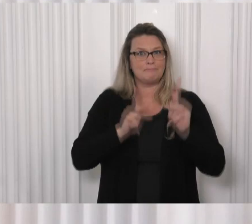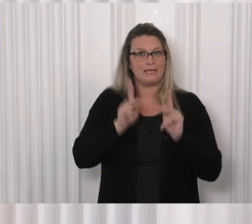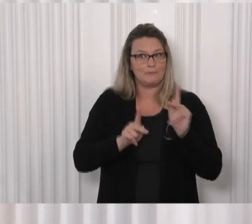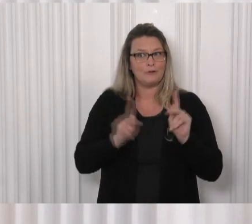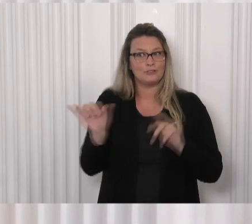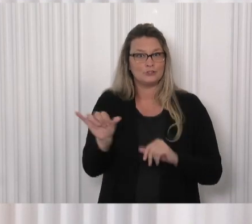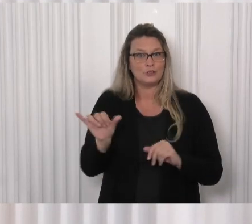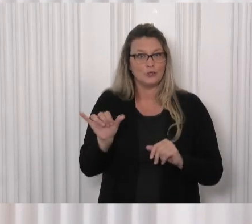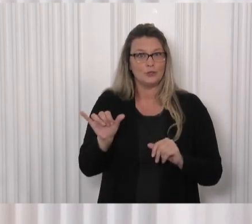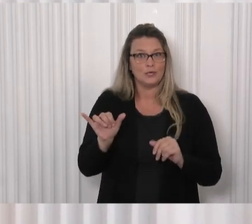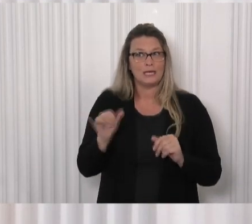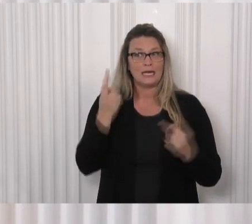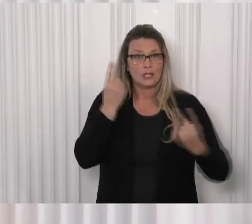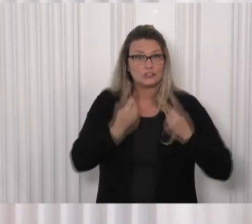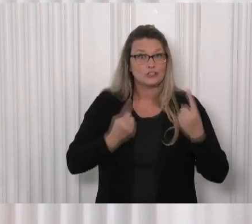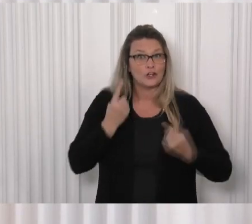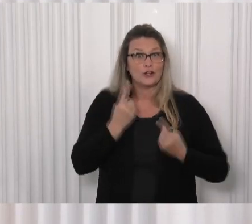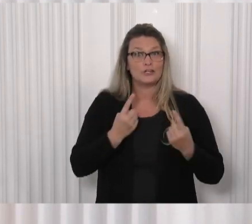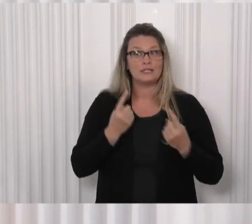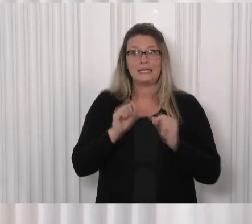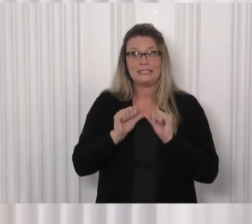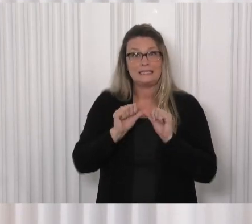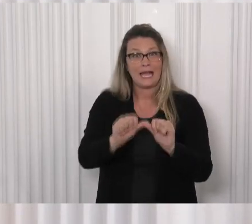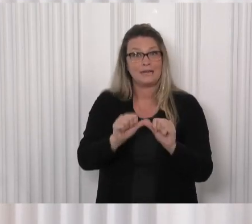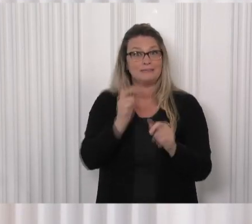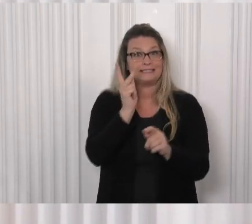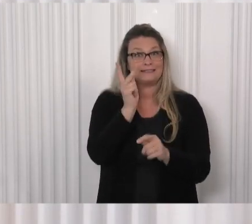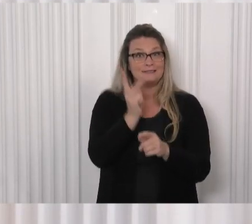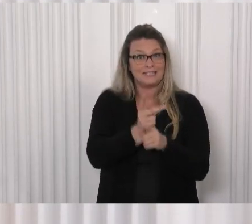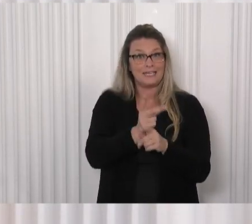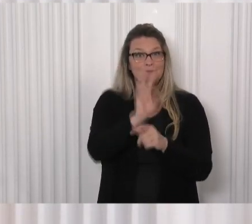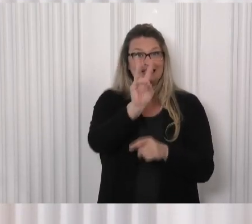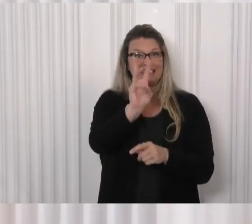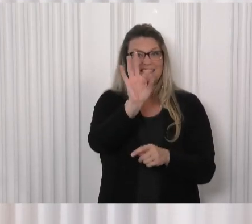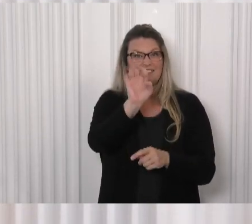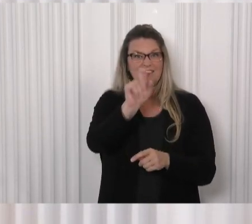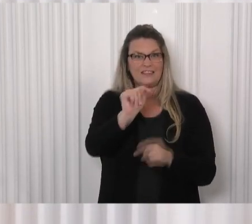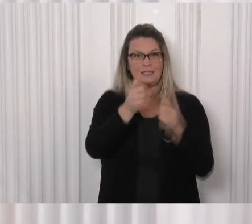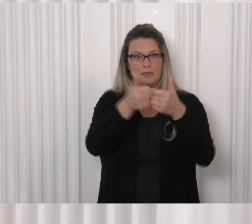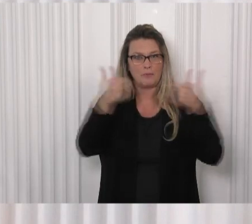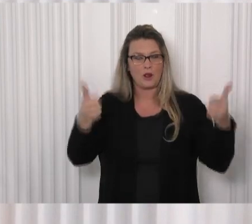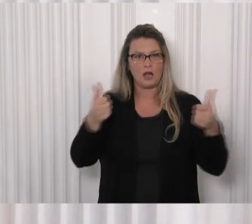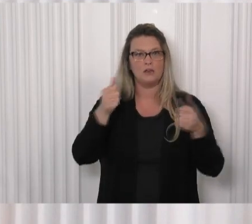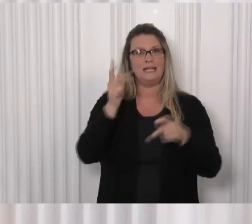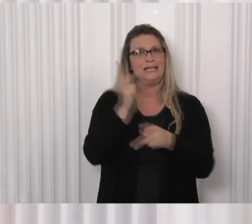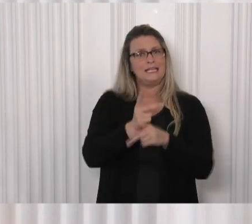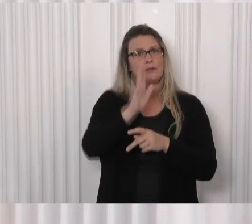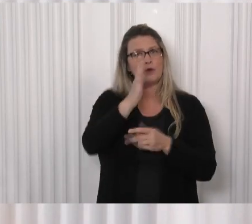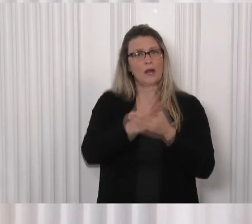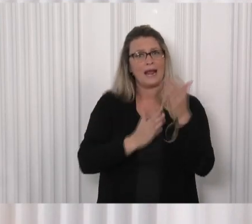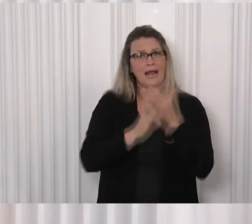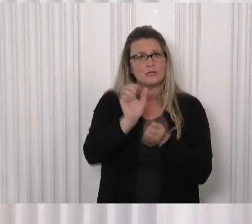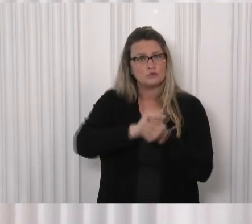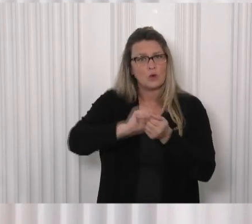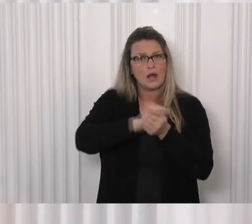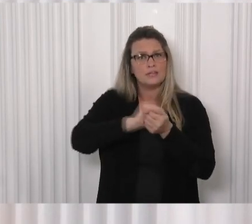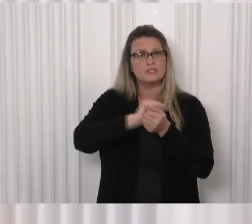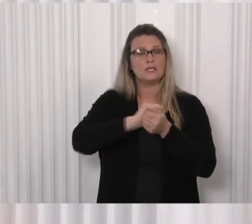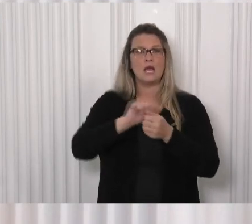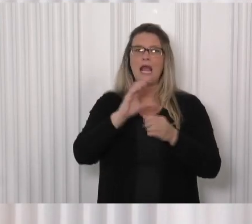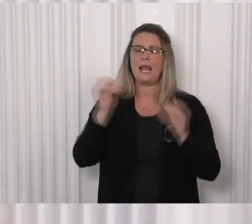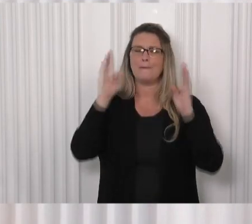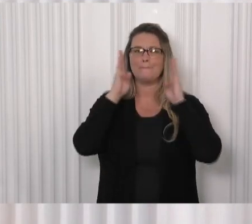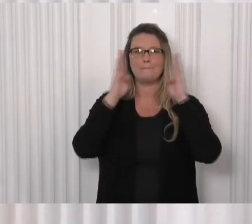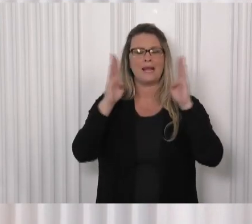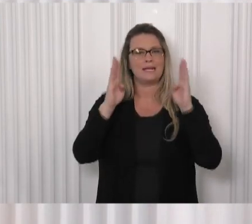communities maintain safe distance, maintain good hand washing, and also are paying extreme attention to